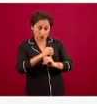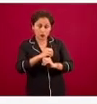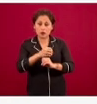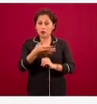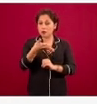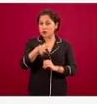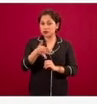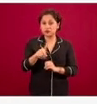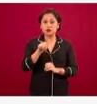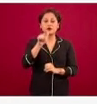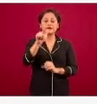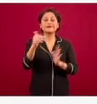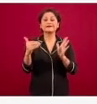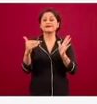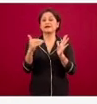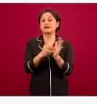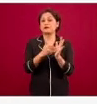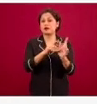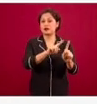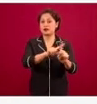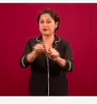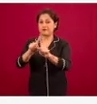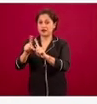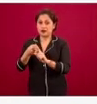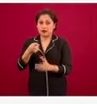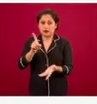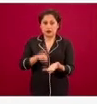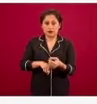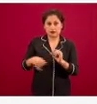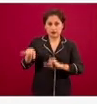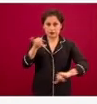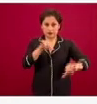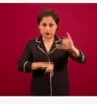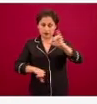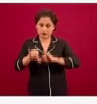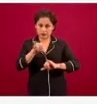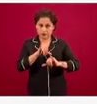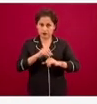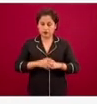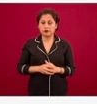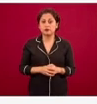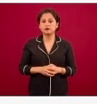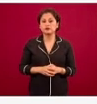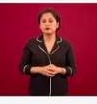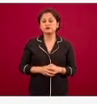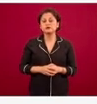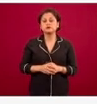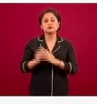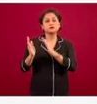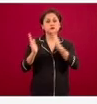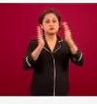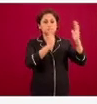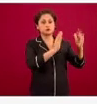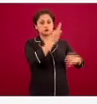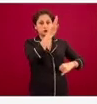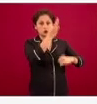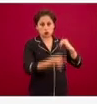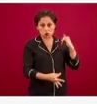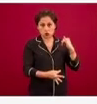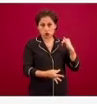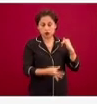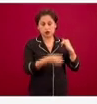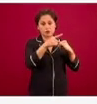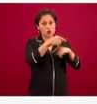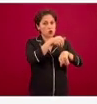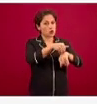We have processed almost 17,000 test in Mexico in the COVID-19